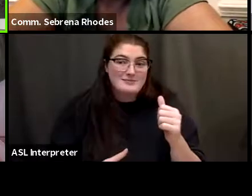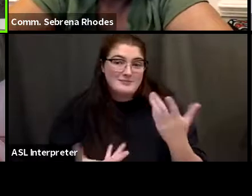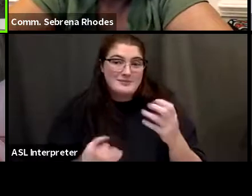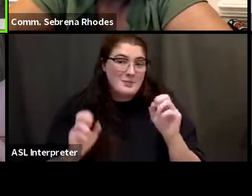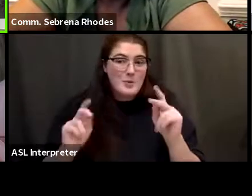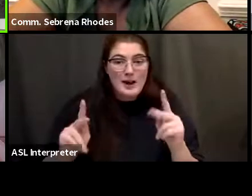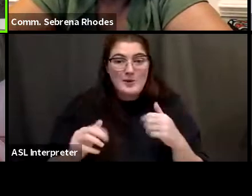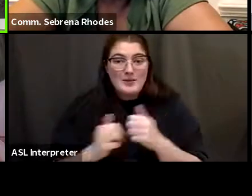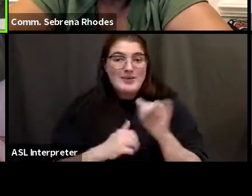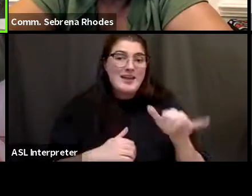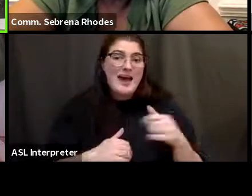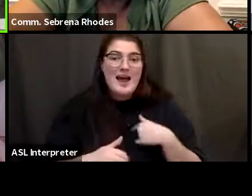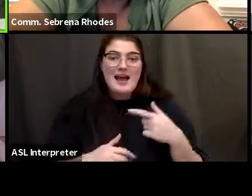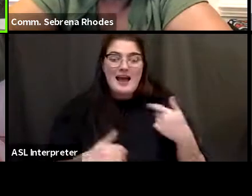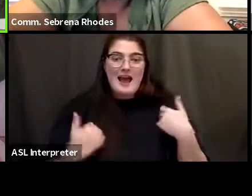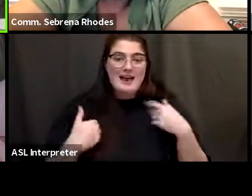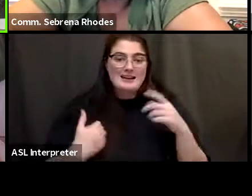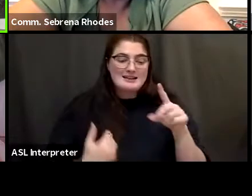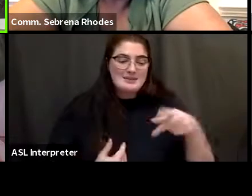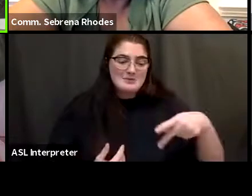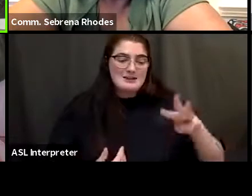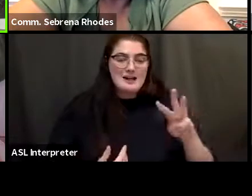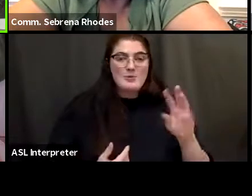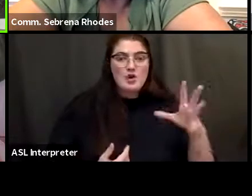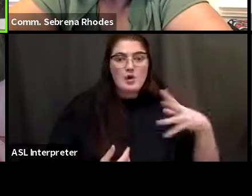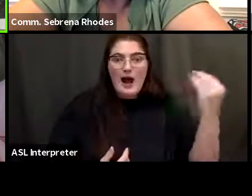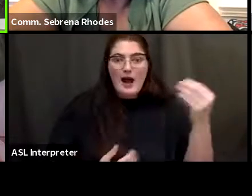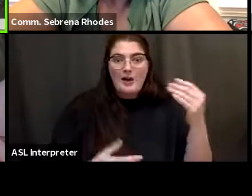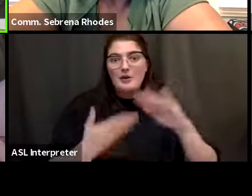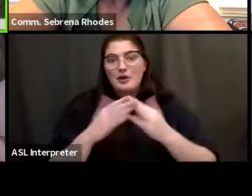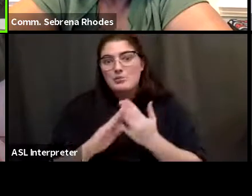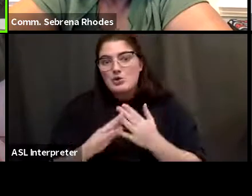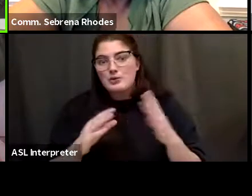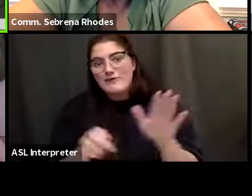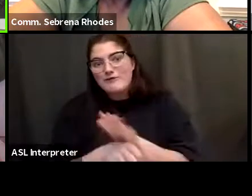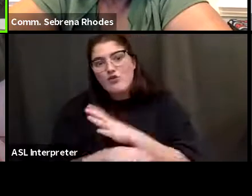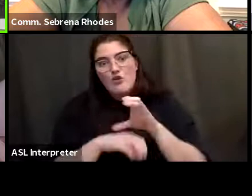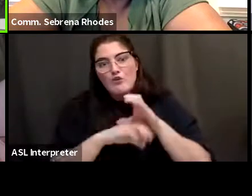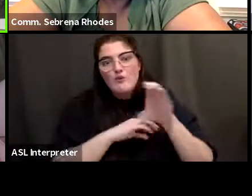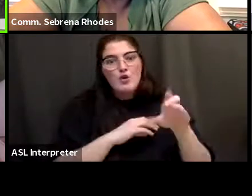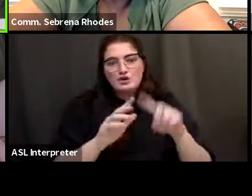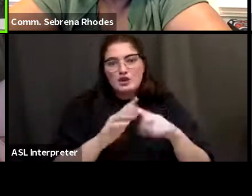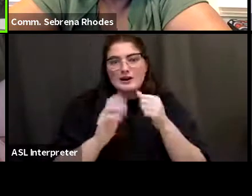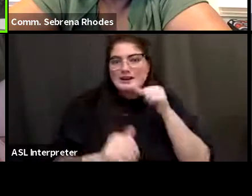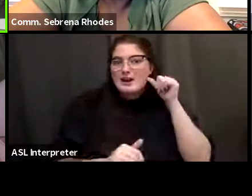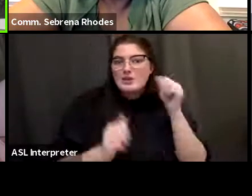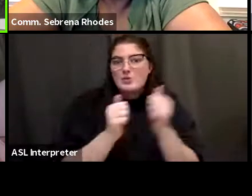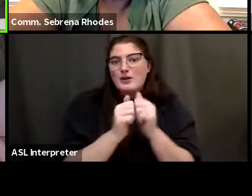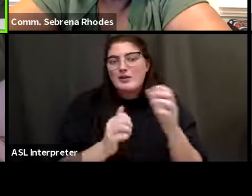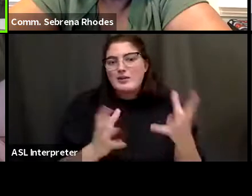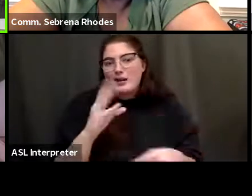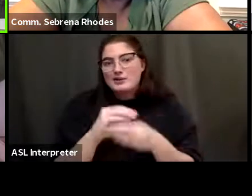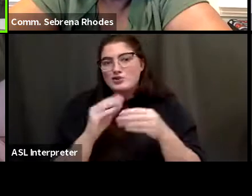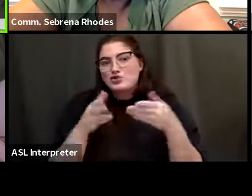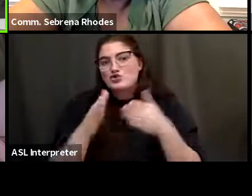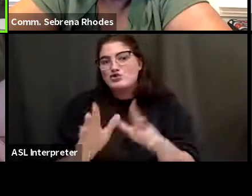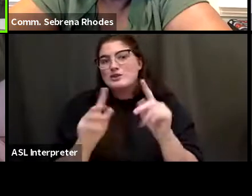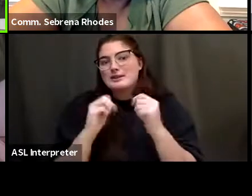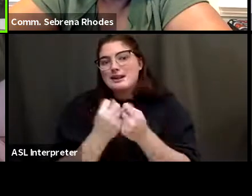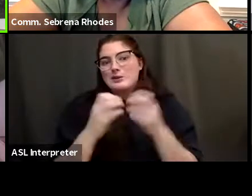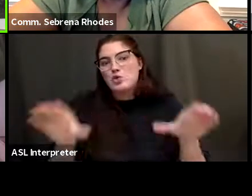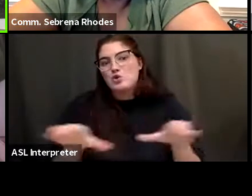have them out in full force starting yesterday with additional street teams to do